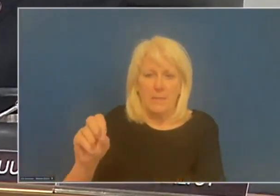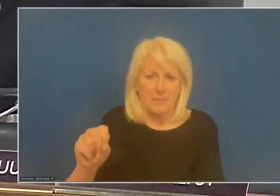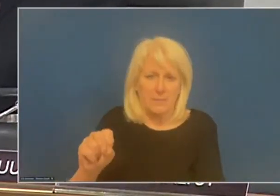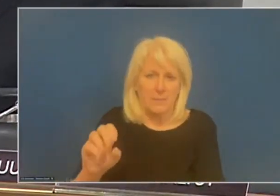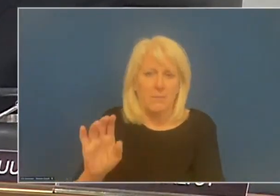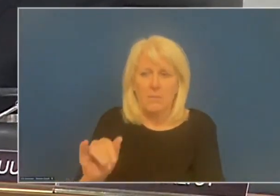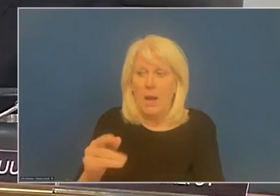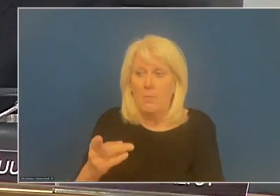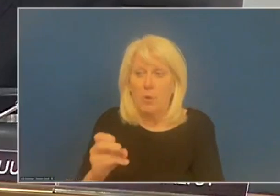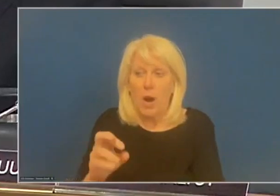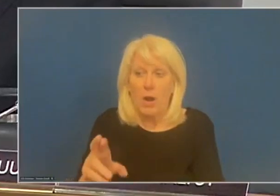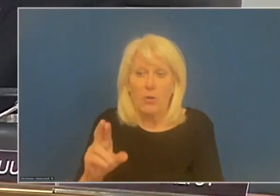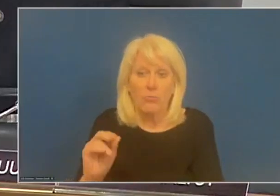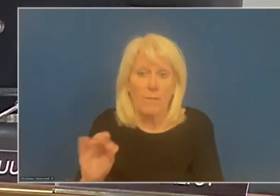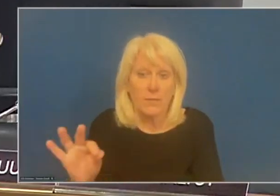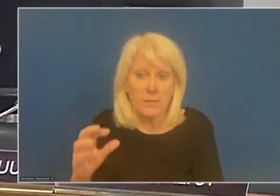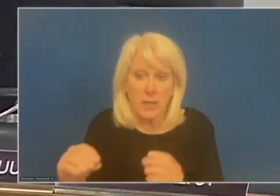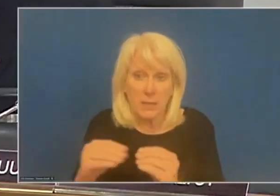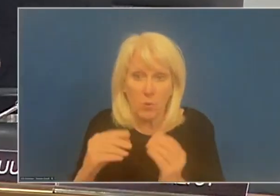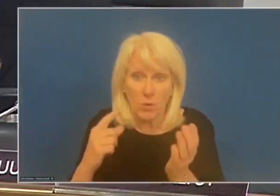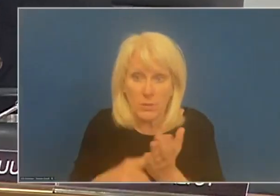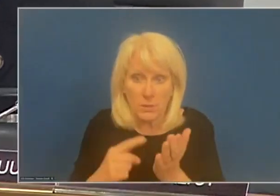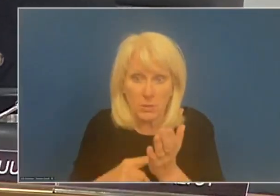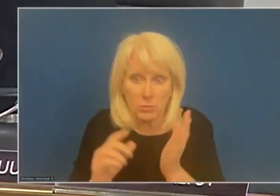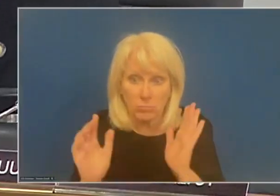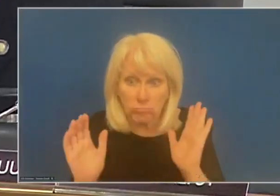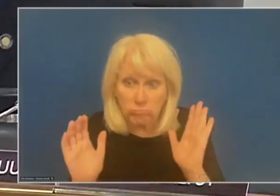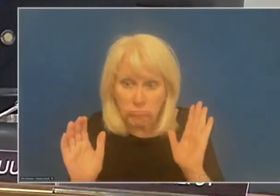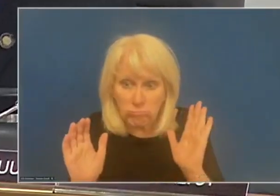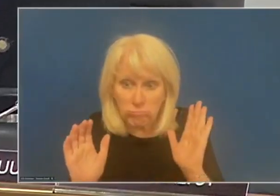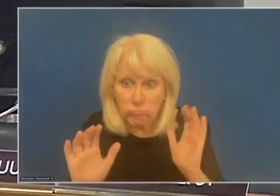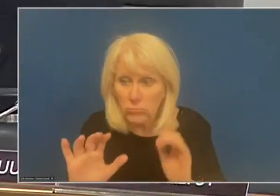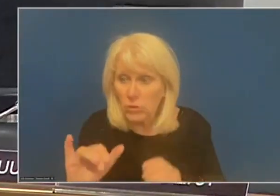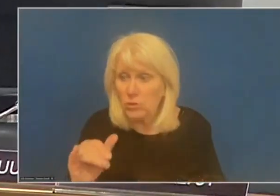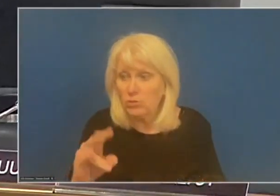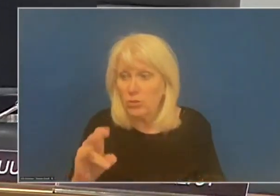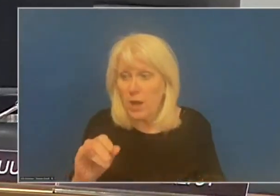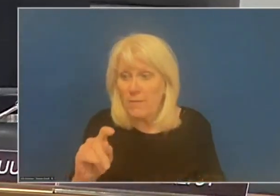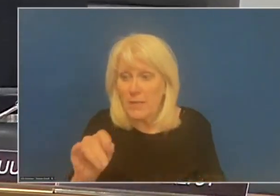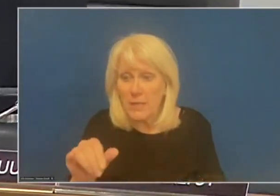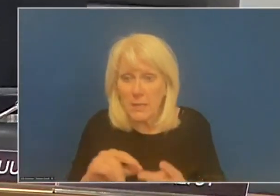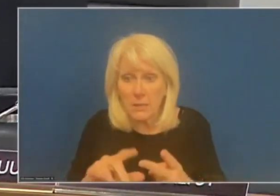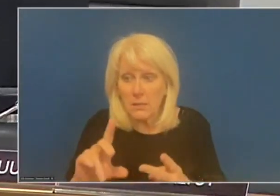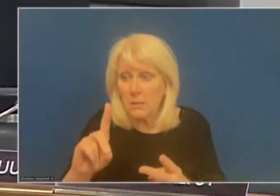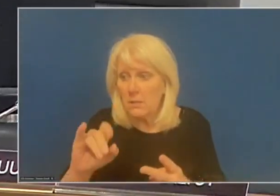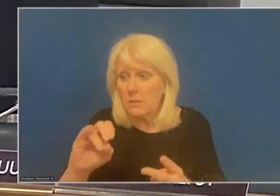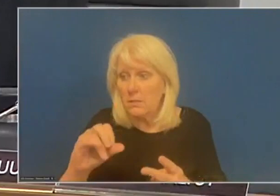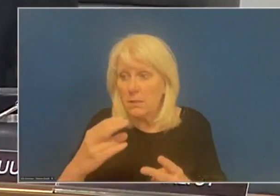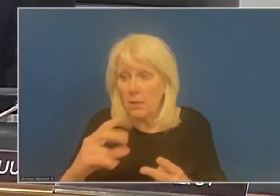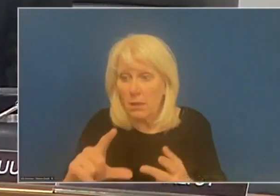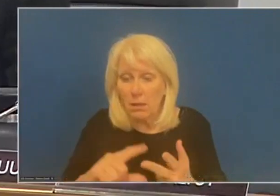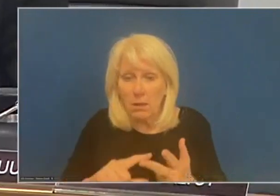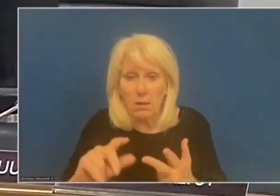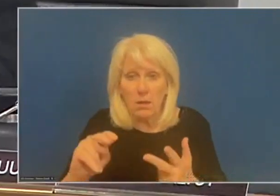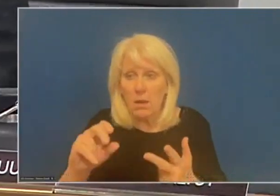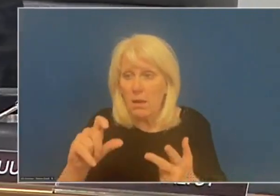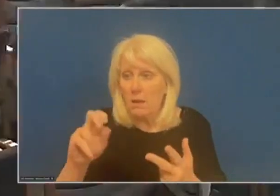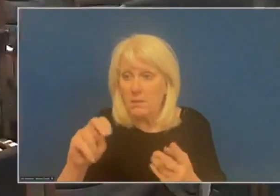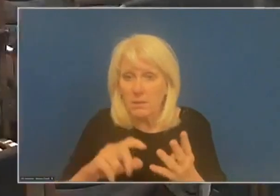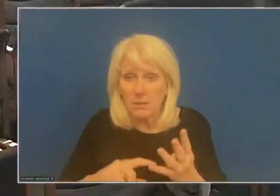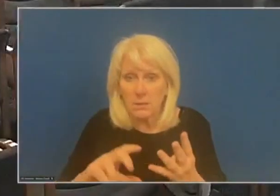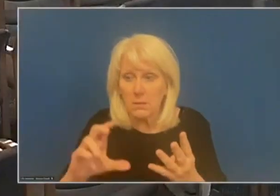there any discussion on the bill as amended? Representative Javity, Representative Deal, Representative Nelson, Representative Conrad, Representative